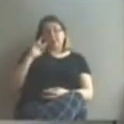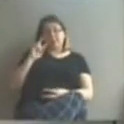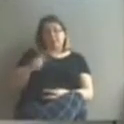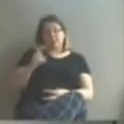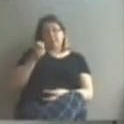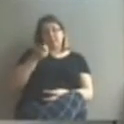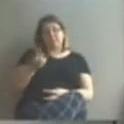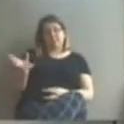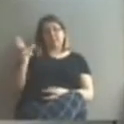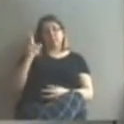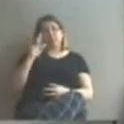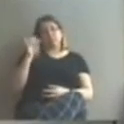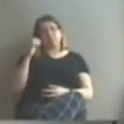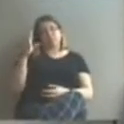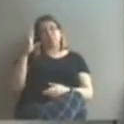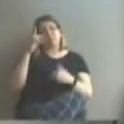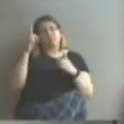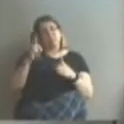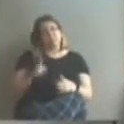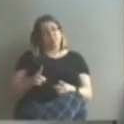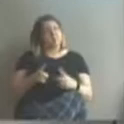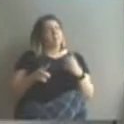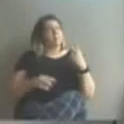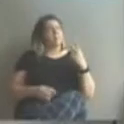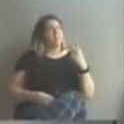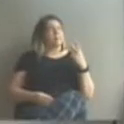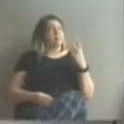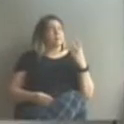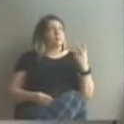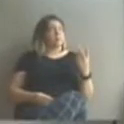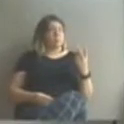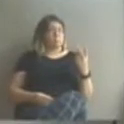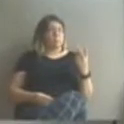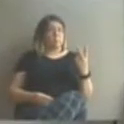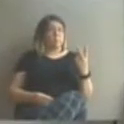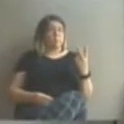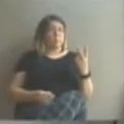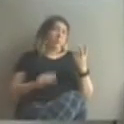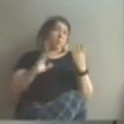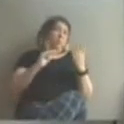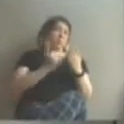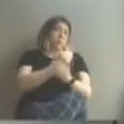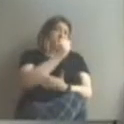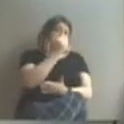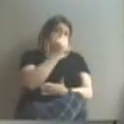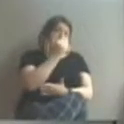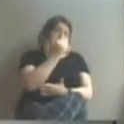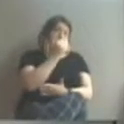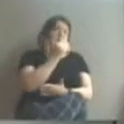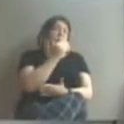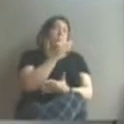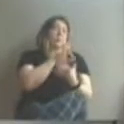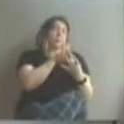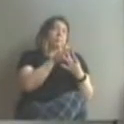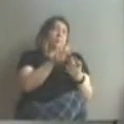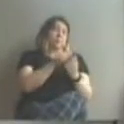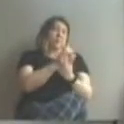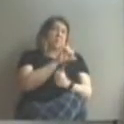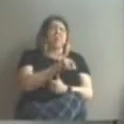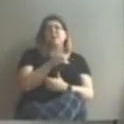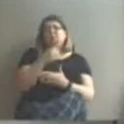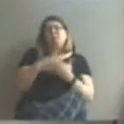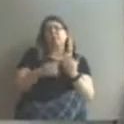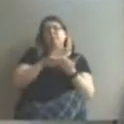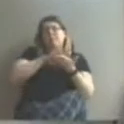job descriptions that we have before us, there are two job descriptions that are new that would pertain to this. So what is